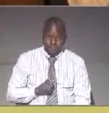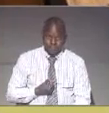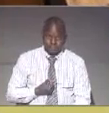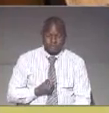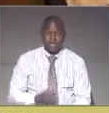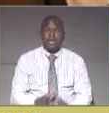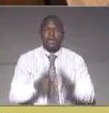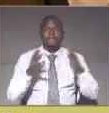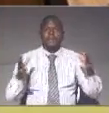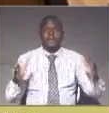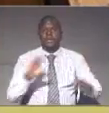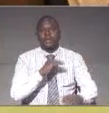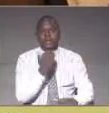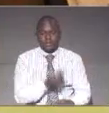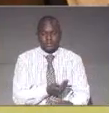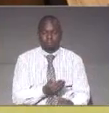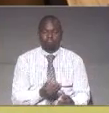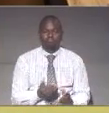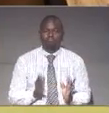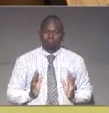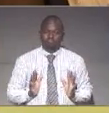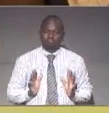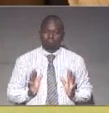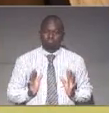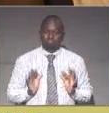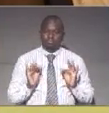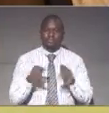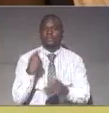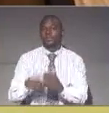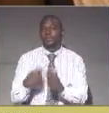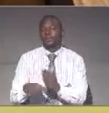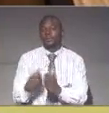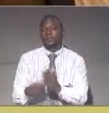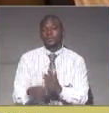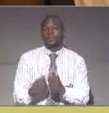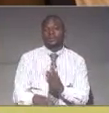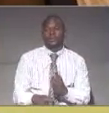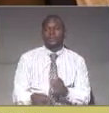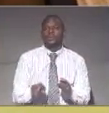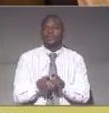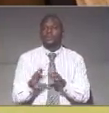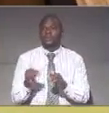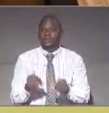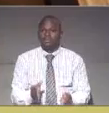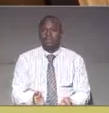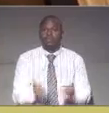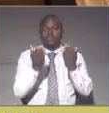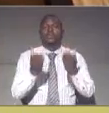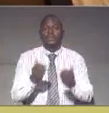a bigger capacity so that we can bring in more revenue and be able to grow the